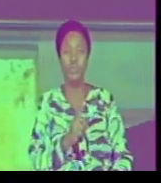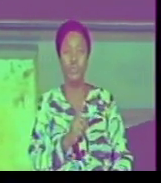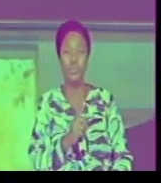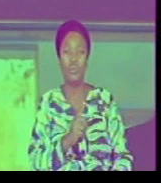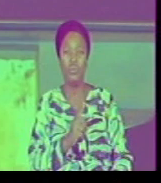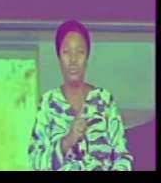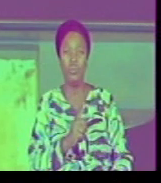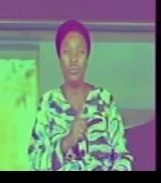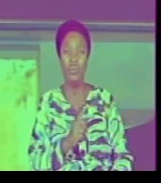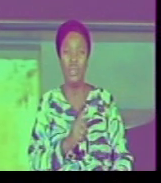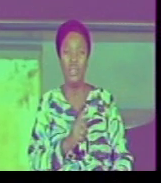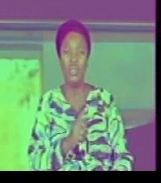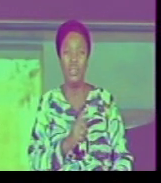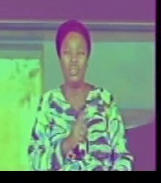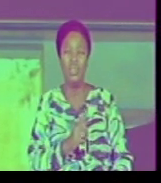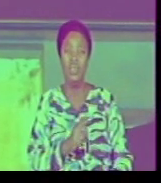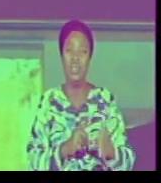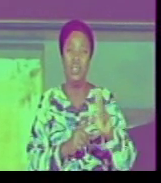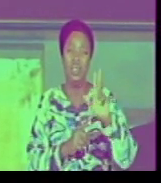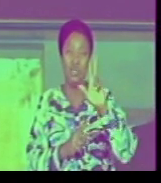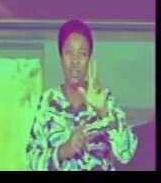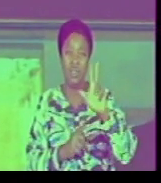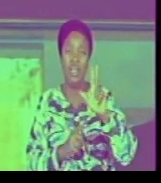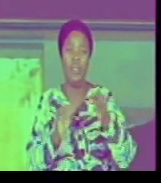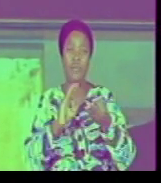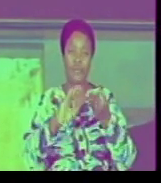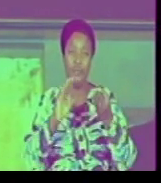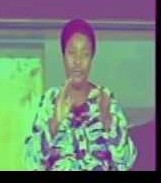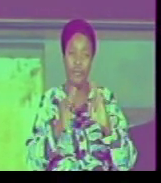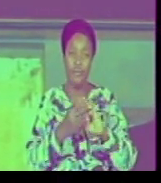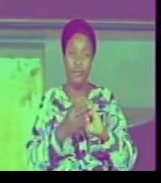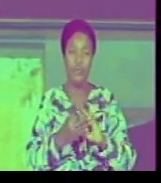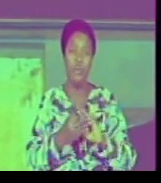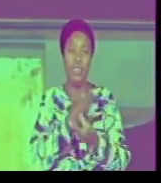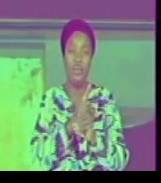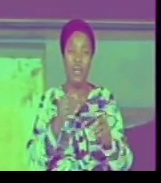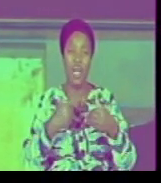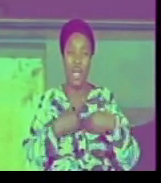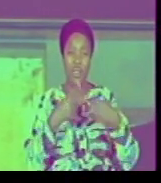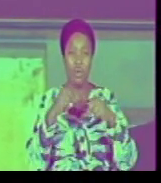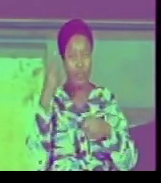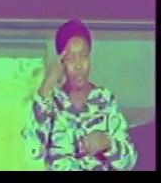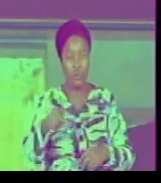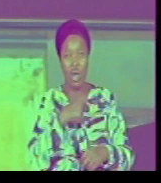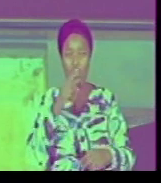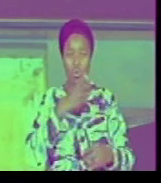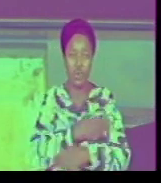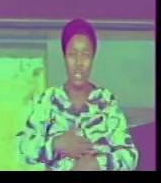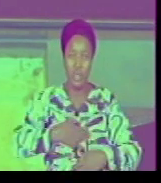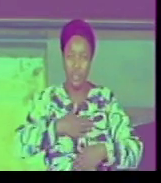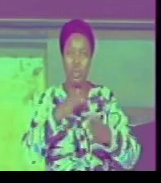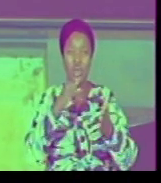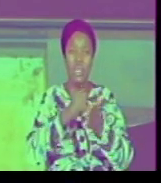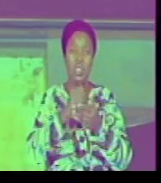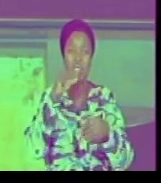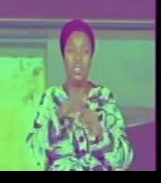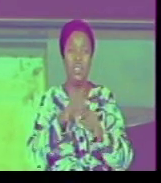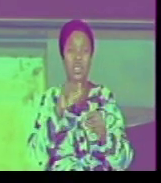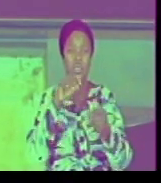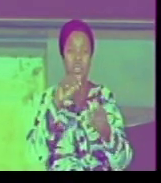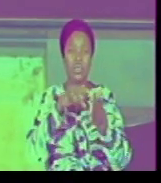Deliverance, threefold deliverance has come for you, and you will enjoy it in Jesus'